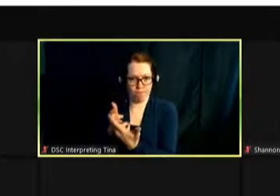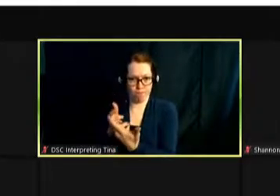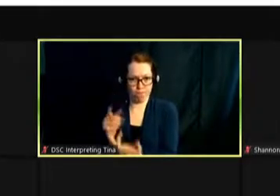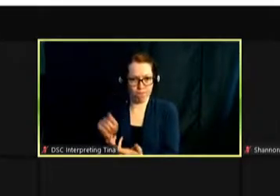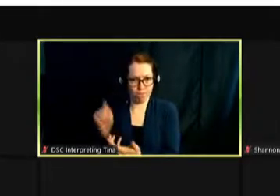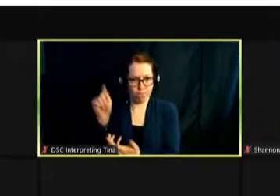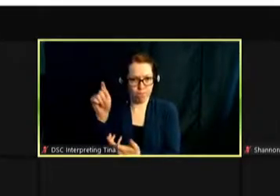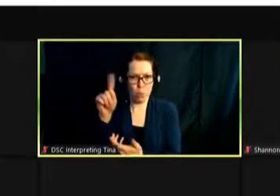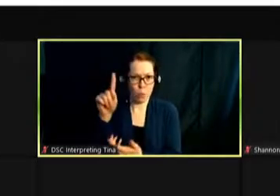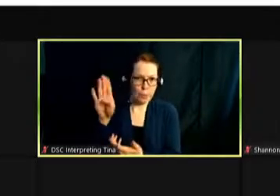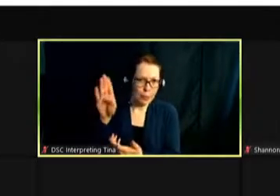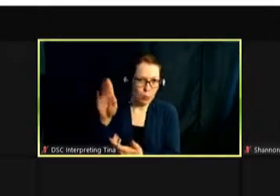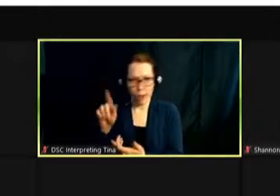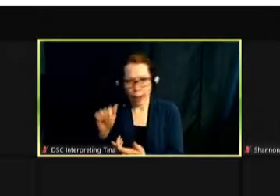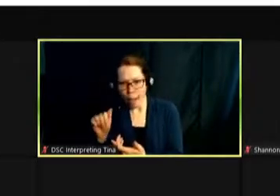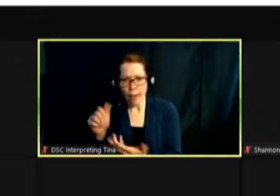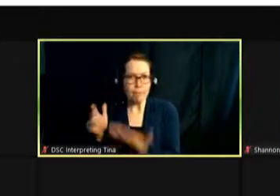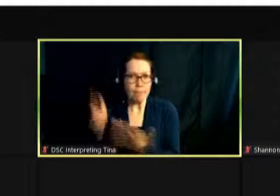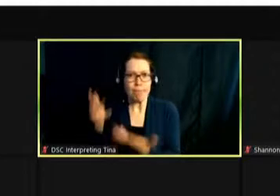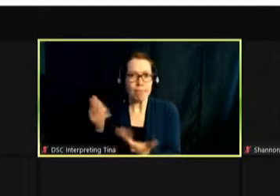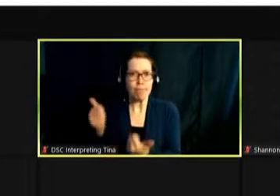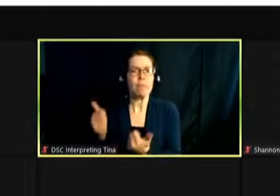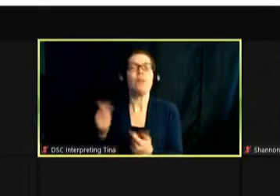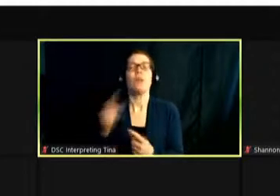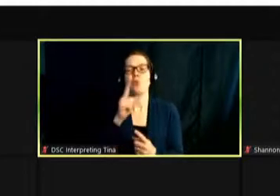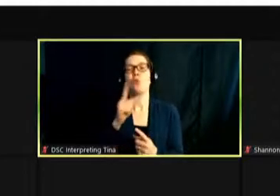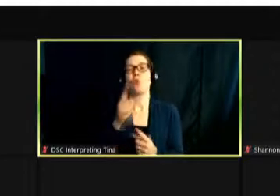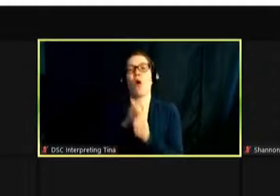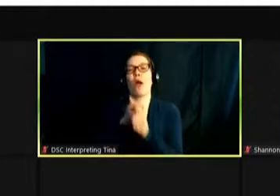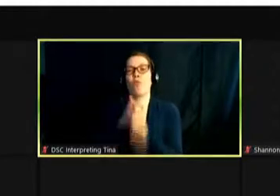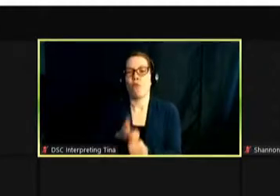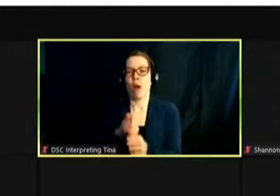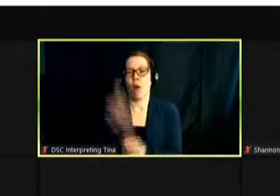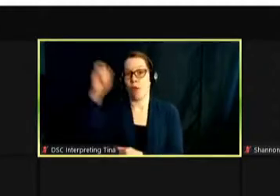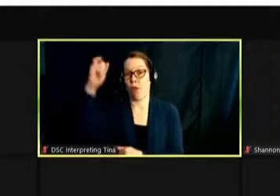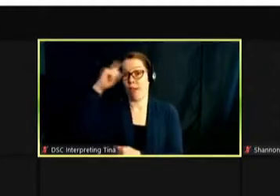I think across the state, what we're trying to do is follow the directive of the